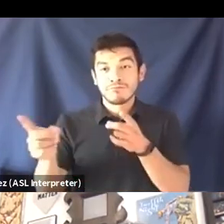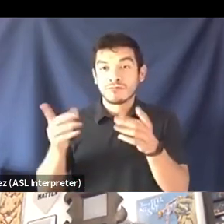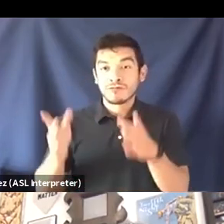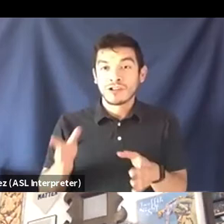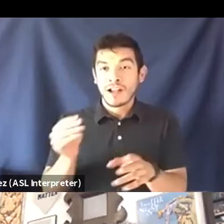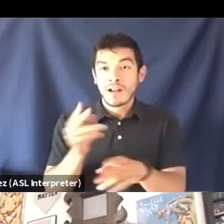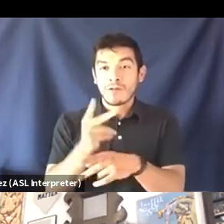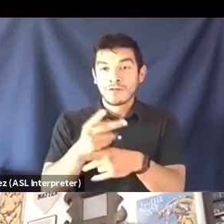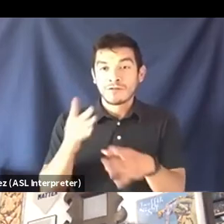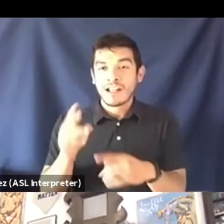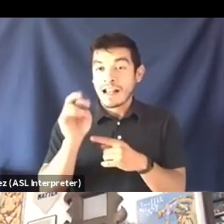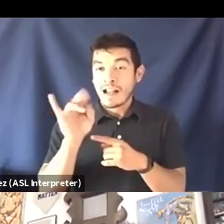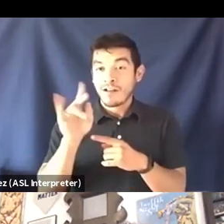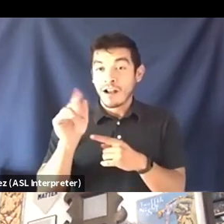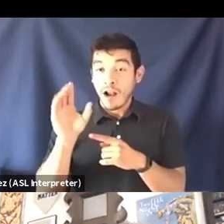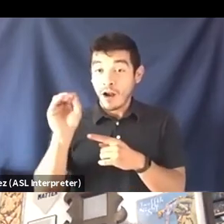producer, Erika Cohn,